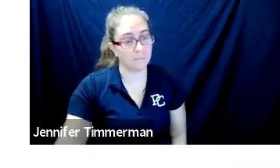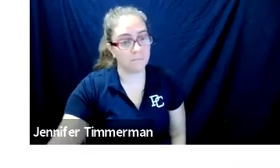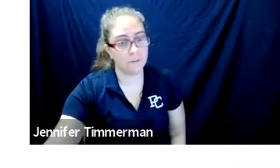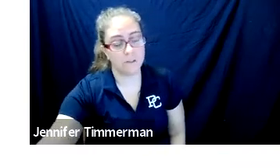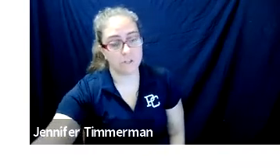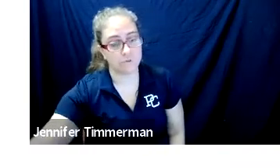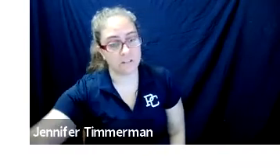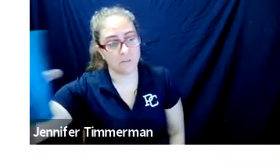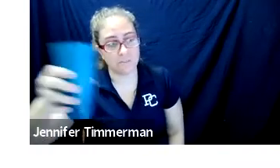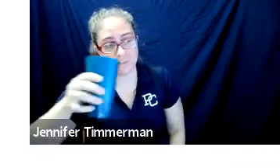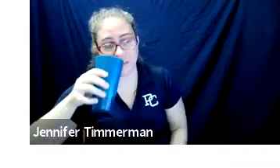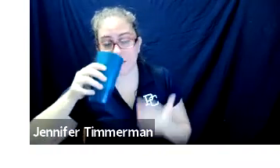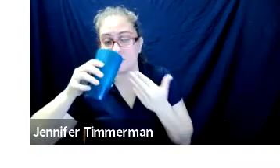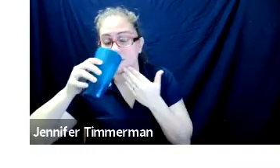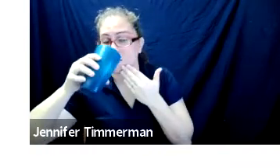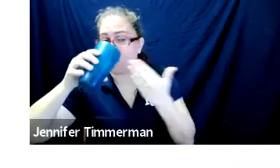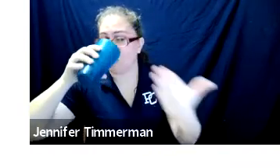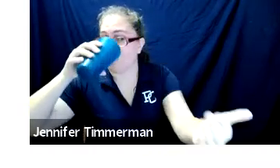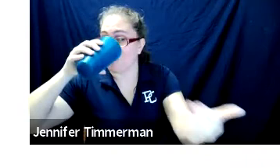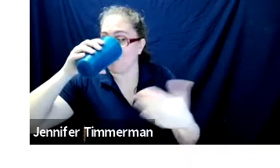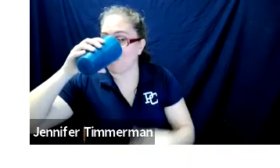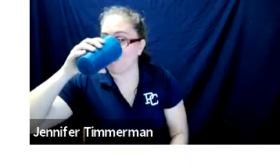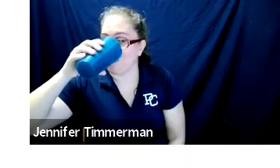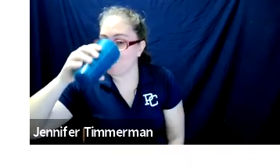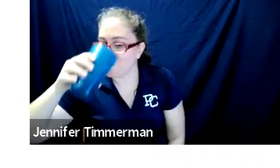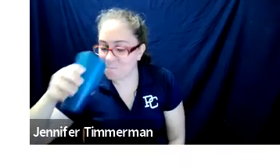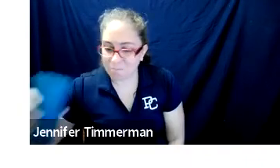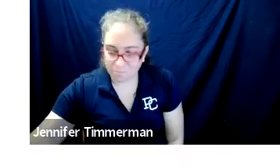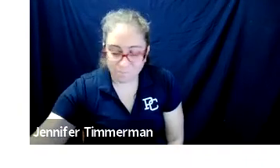Sometimes if I'm drinking with this hand, I might sign.